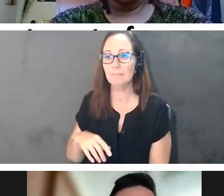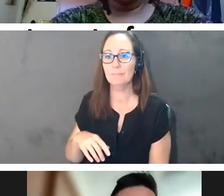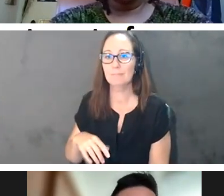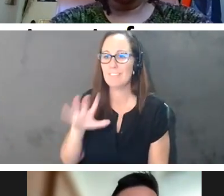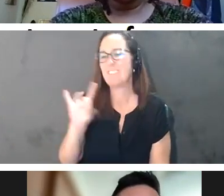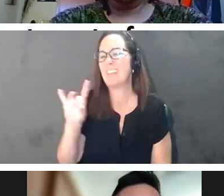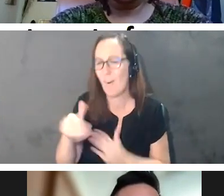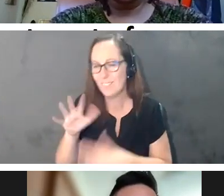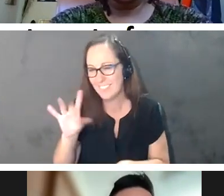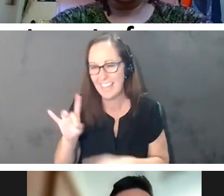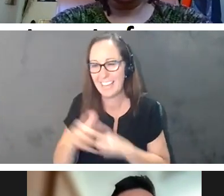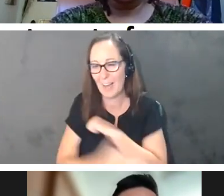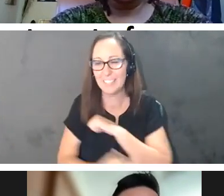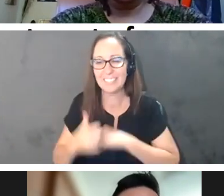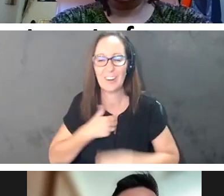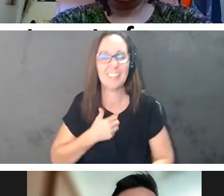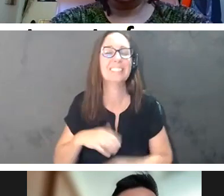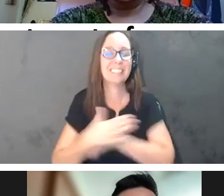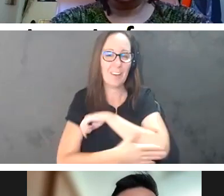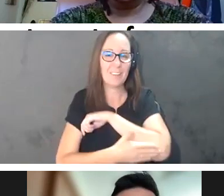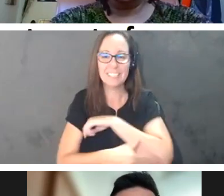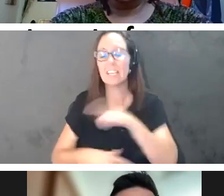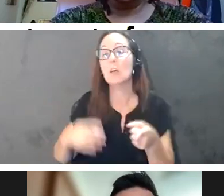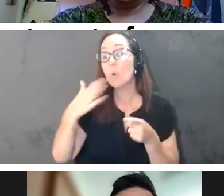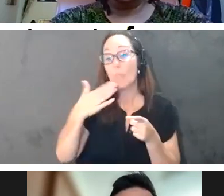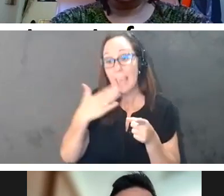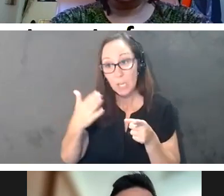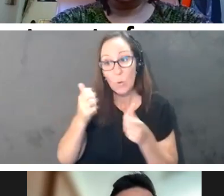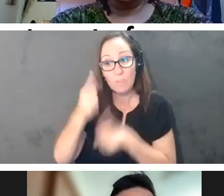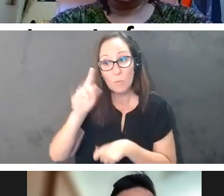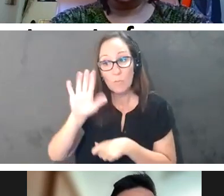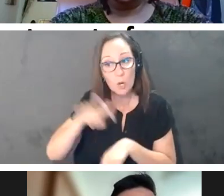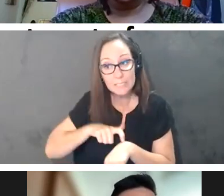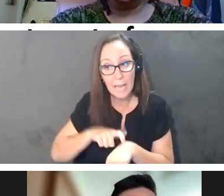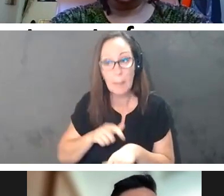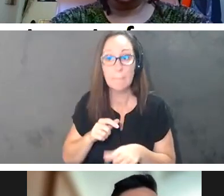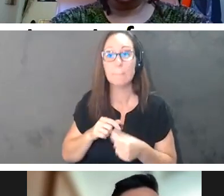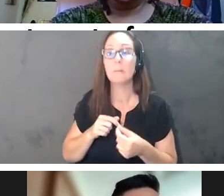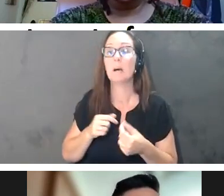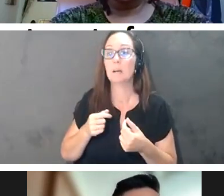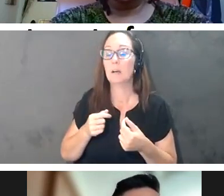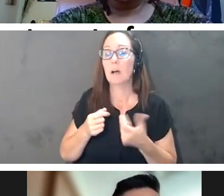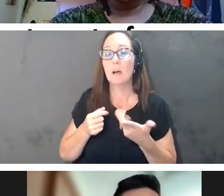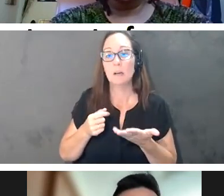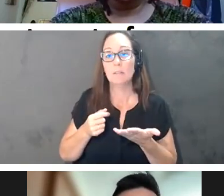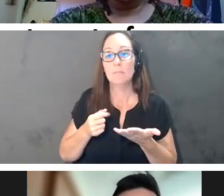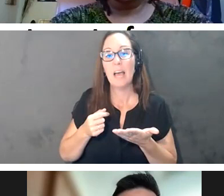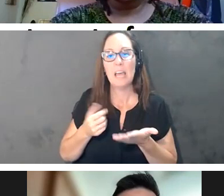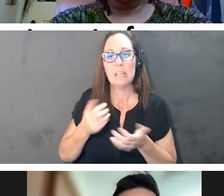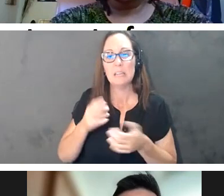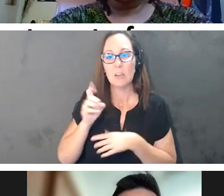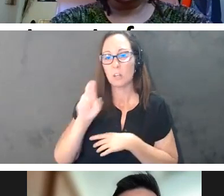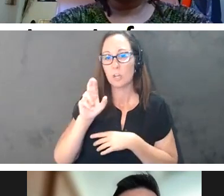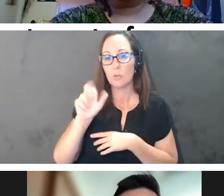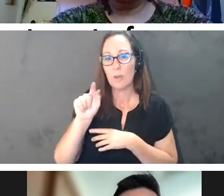Yeah, I just want to second those comments and say thank you for everybody for your time. And again, I think that personal connection